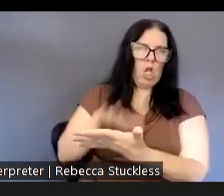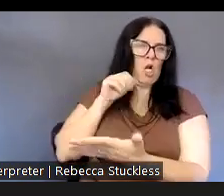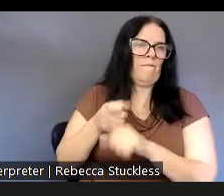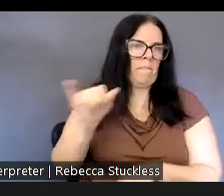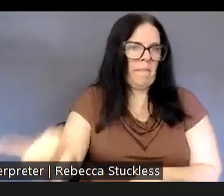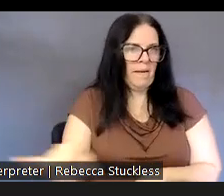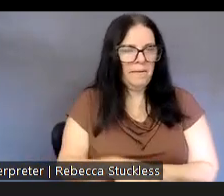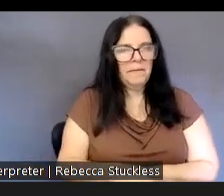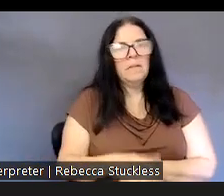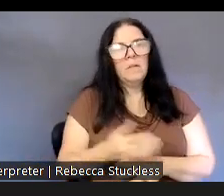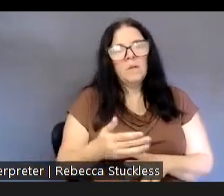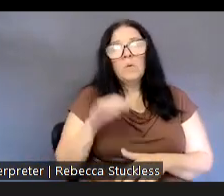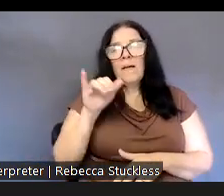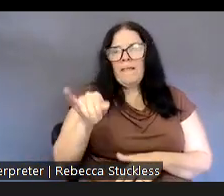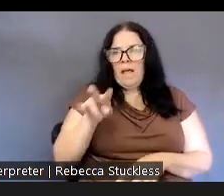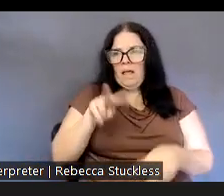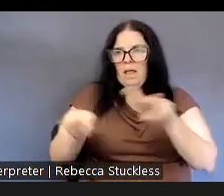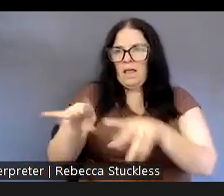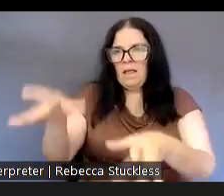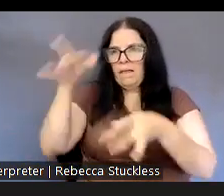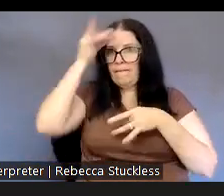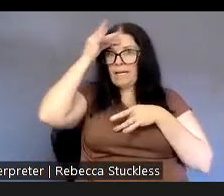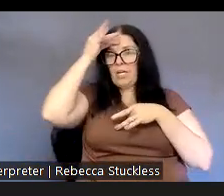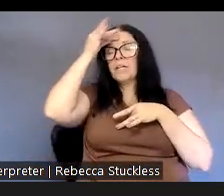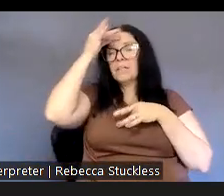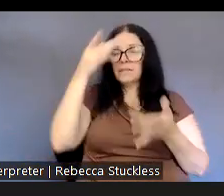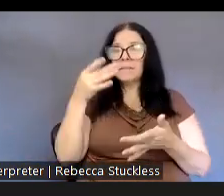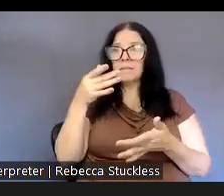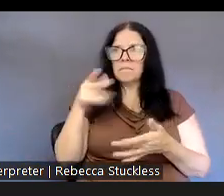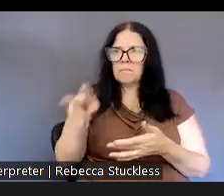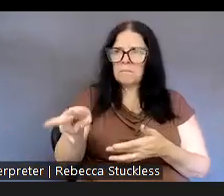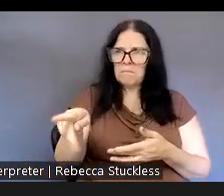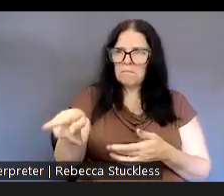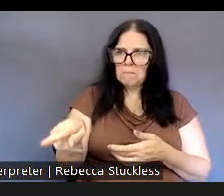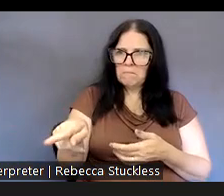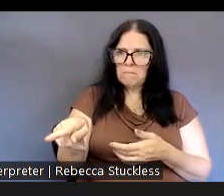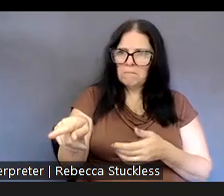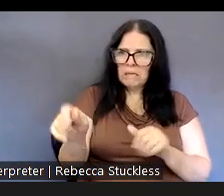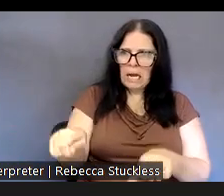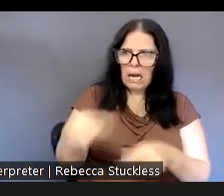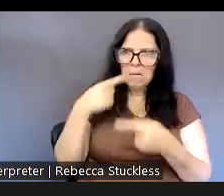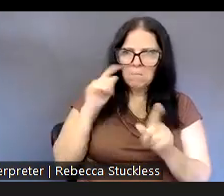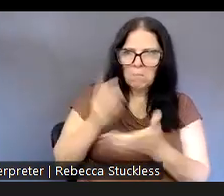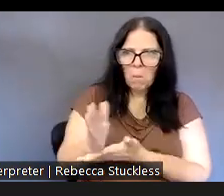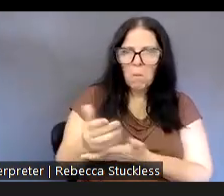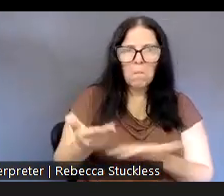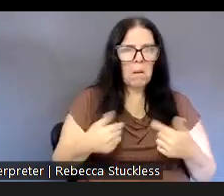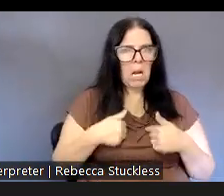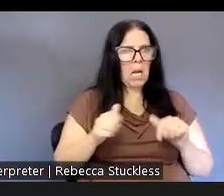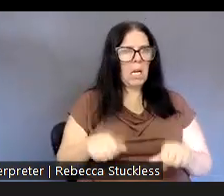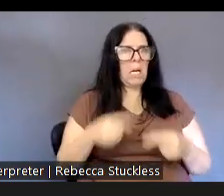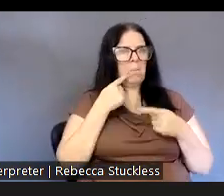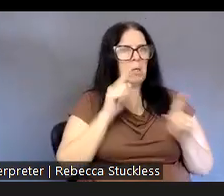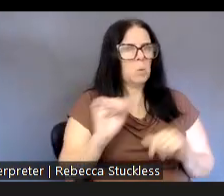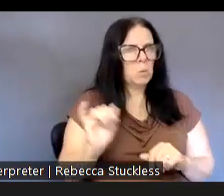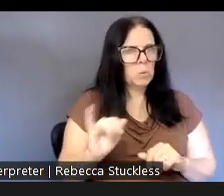So vicarious experience then amounts to, gosh, if he can do it, maybe I can too. Maybe I'm able to do that